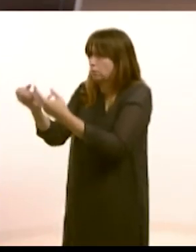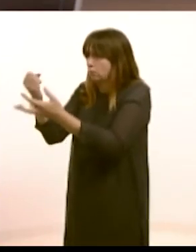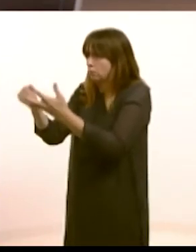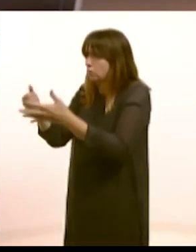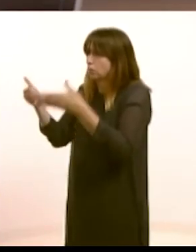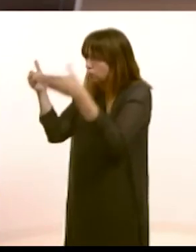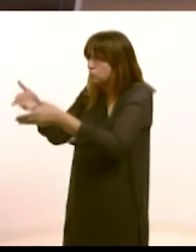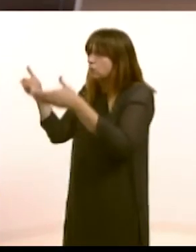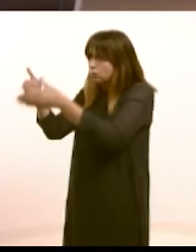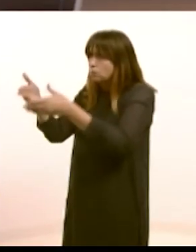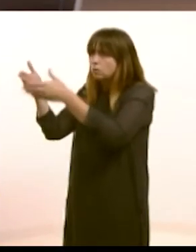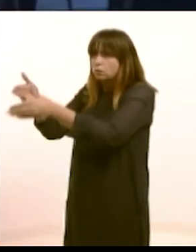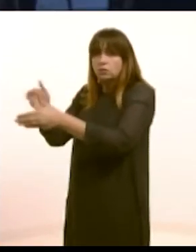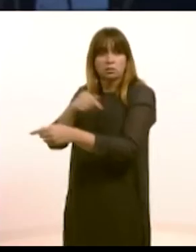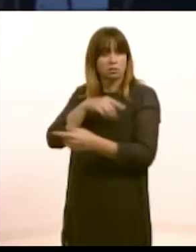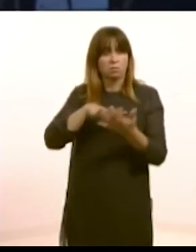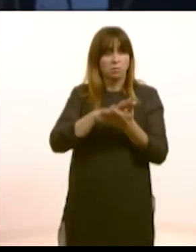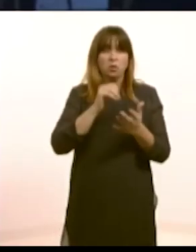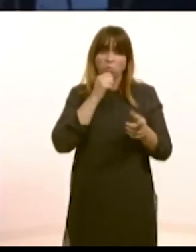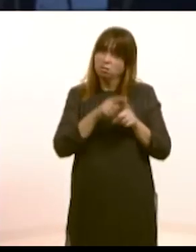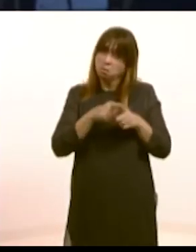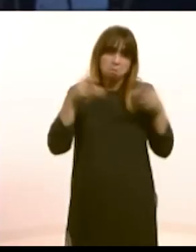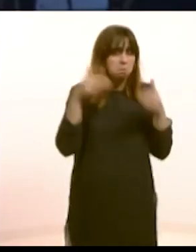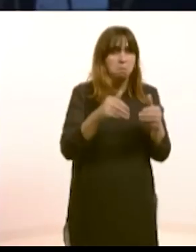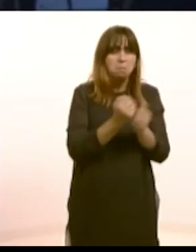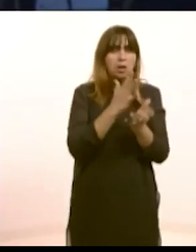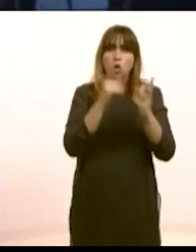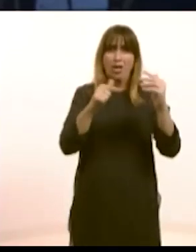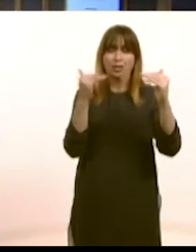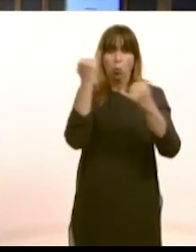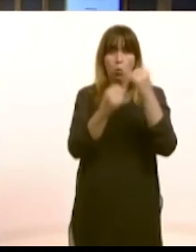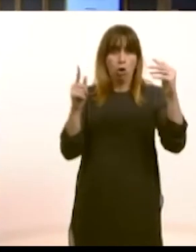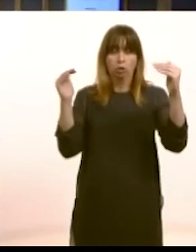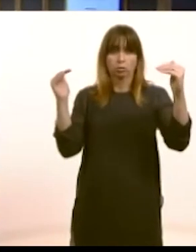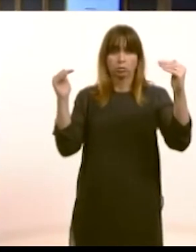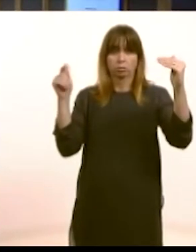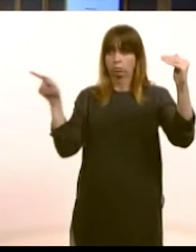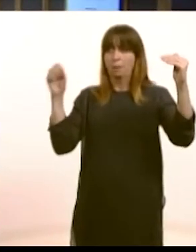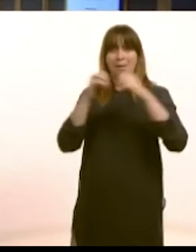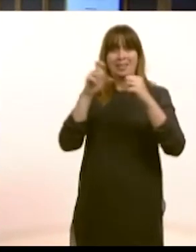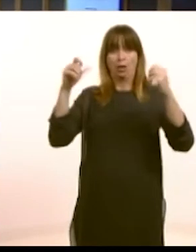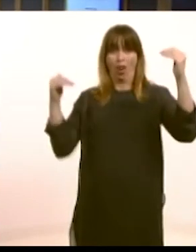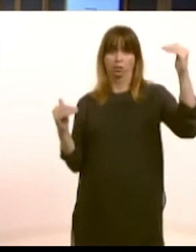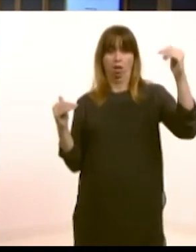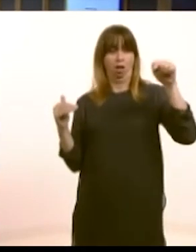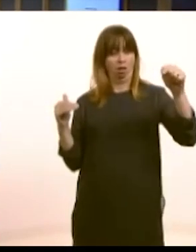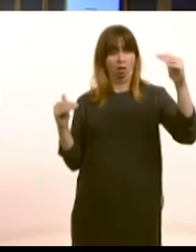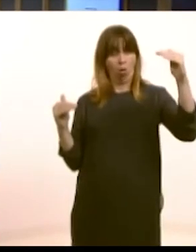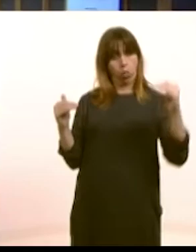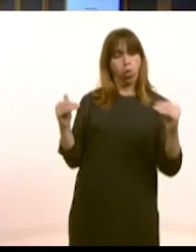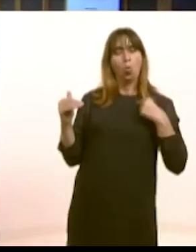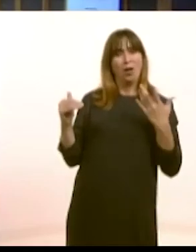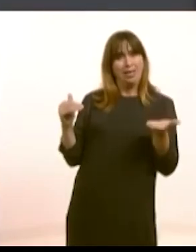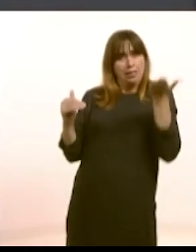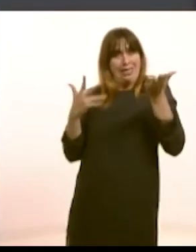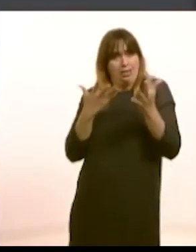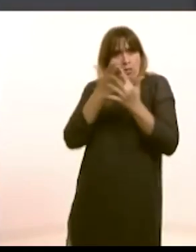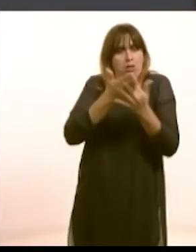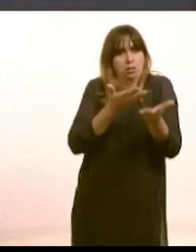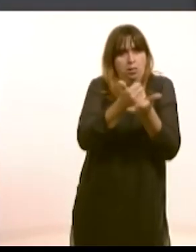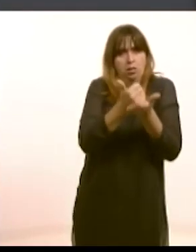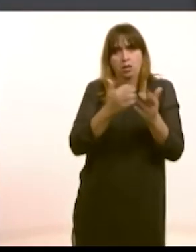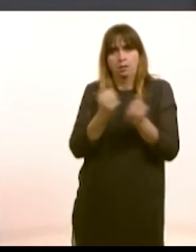boards will avoid any situation to ensure that they don't go in the same direction as Betsy Cadwallader. I declare interest in my wife's a radiographer in ABMU, but I won't discuss